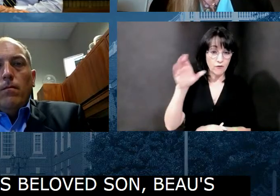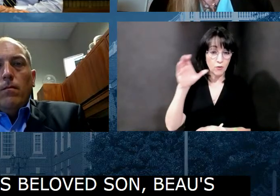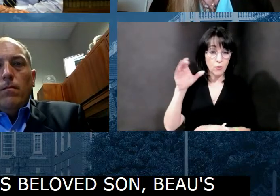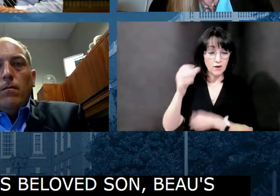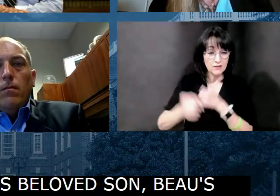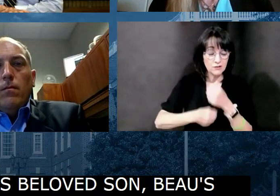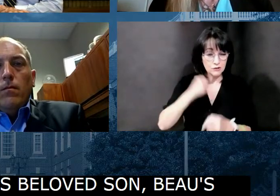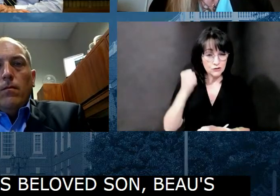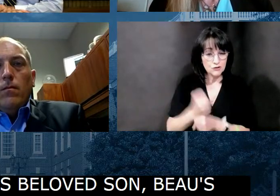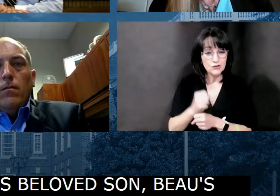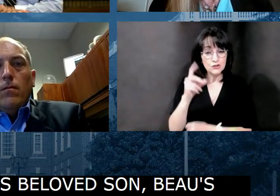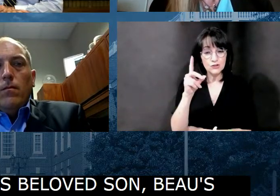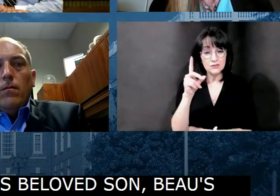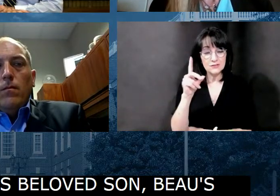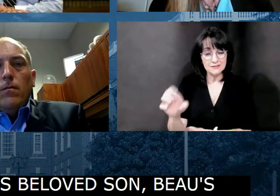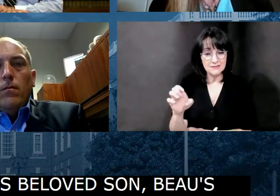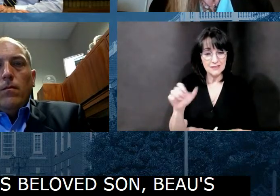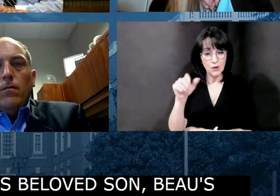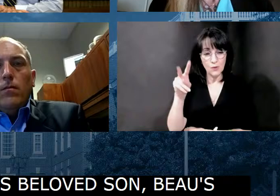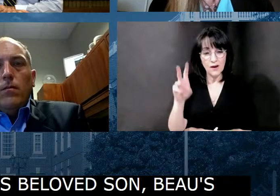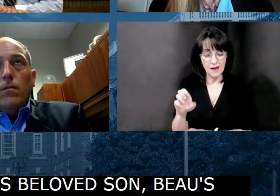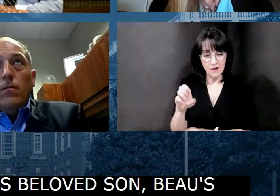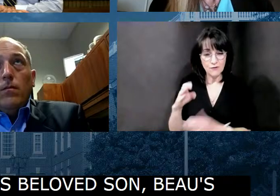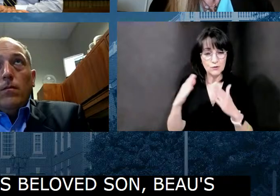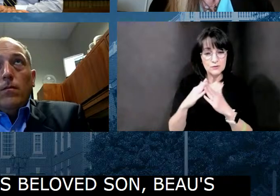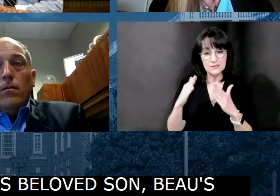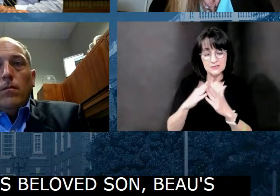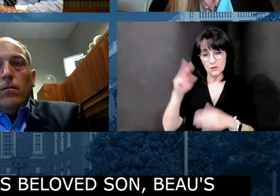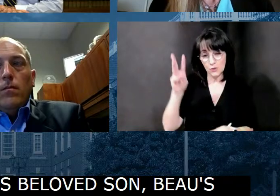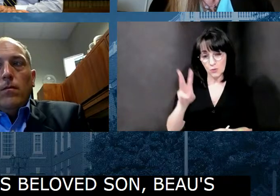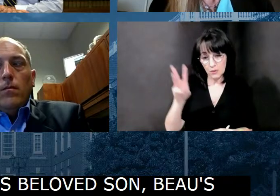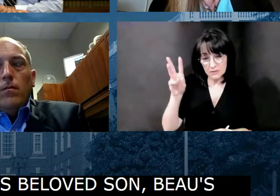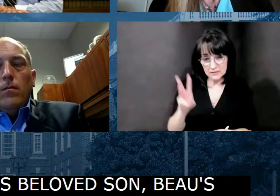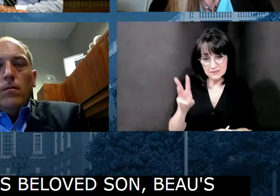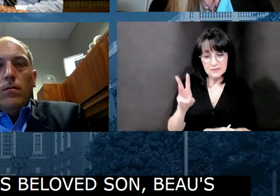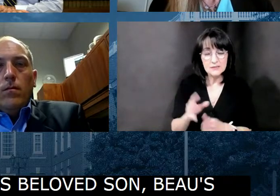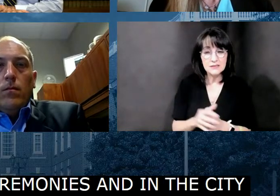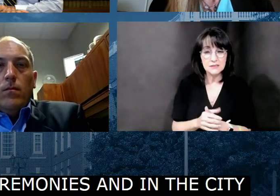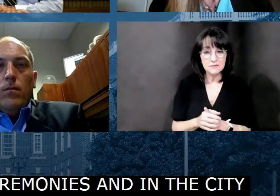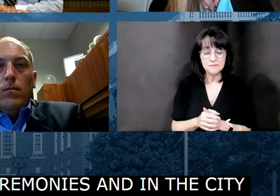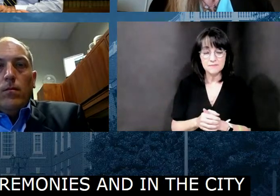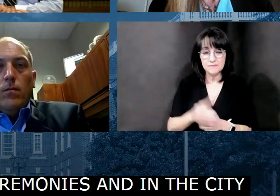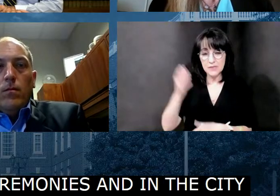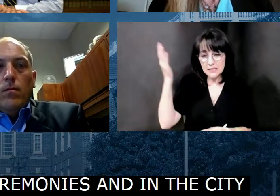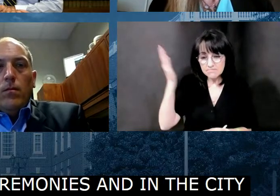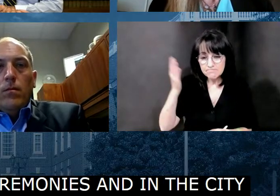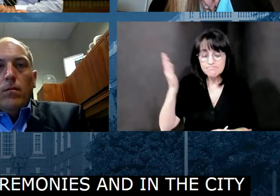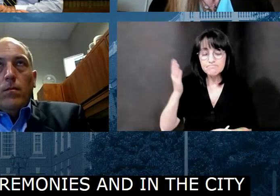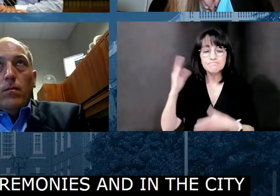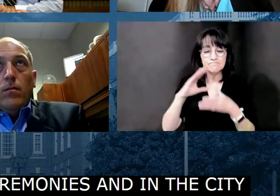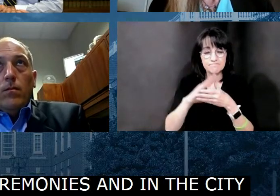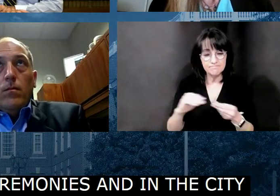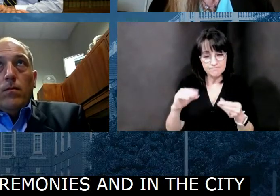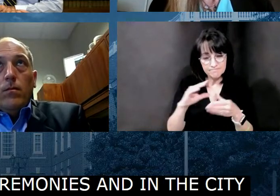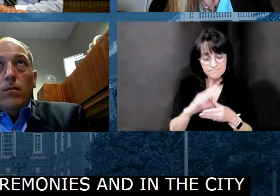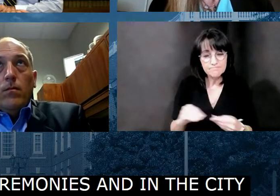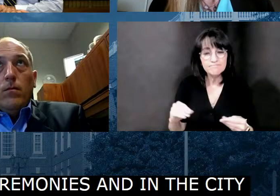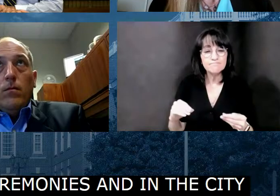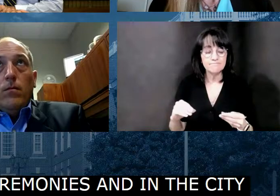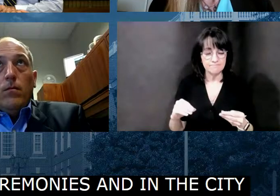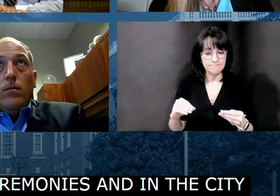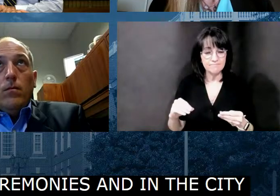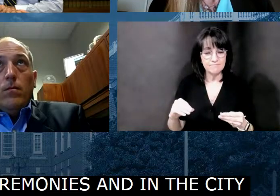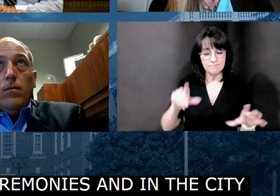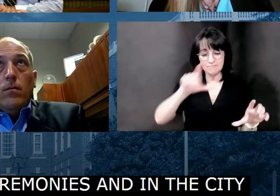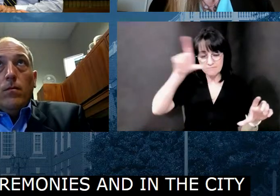Delaware Avenue in the city of Wilmington, and again with speeches and remarks at the end and wreath layings and